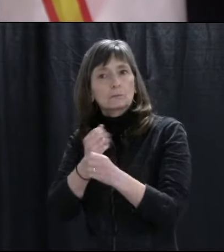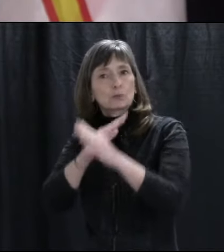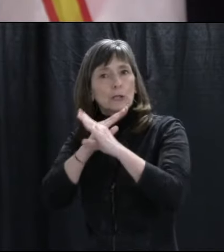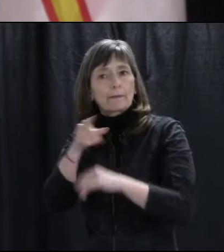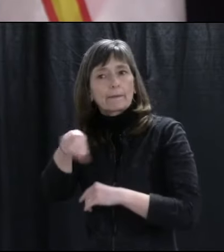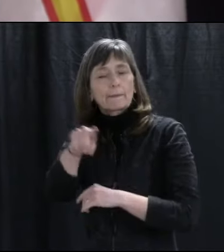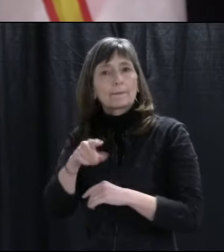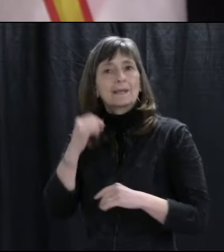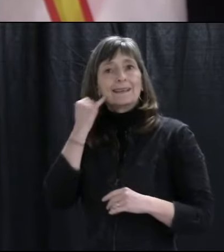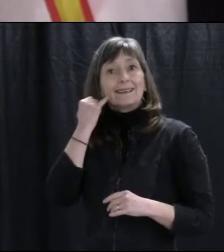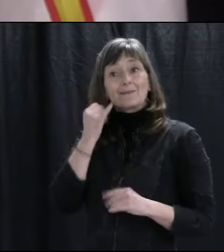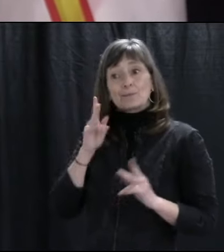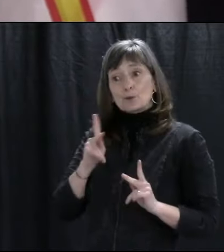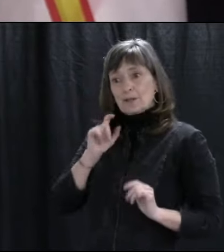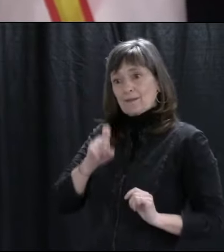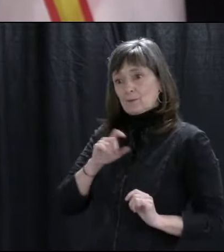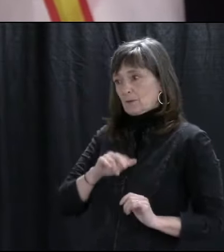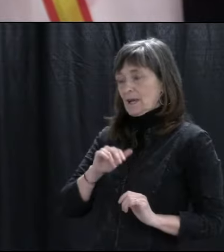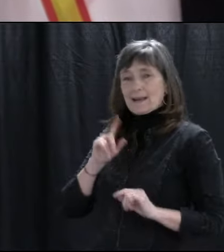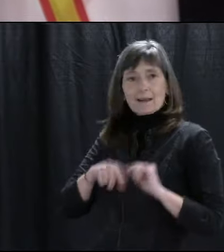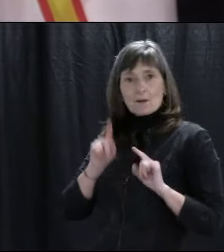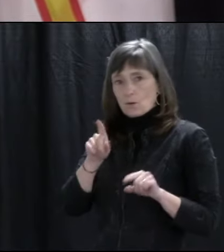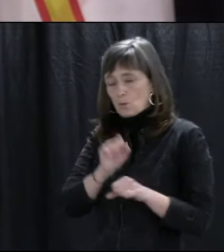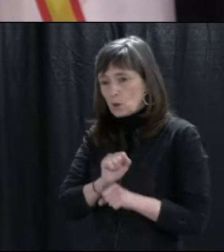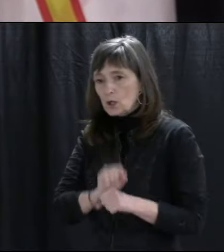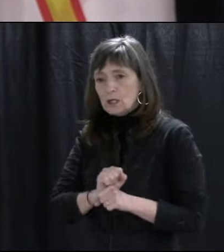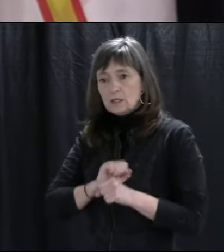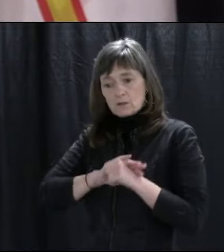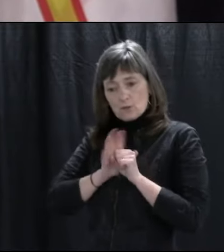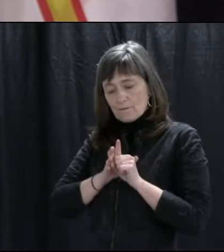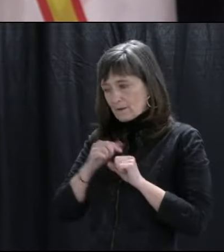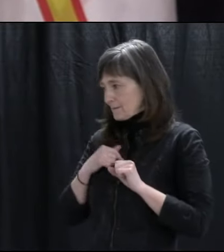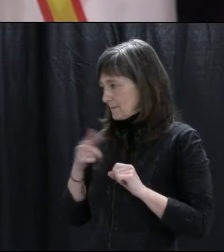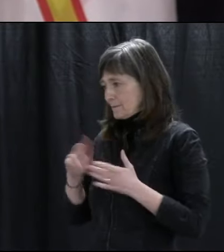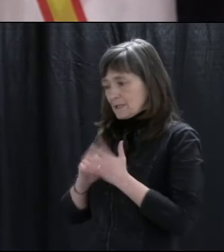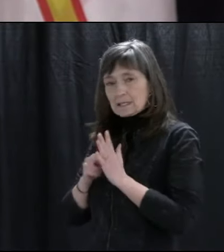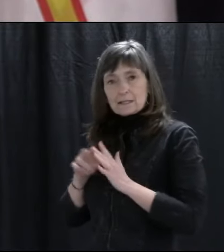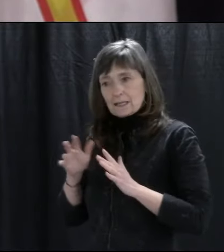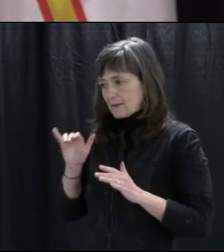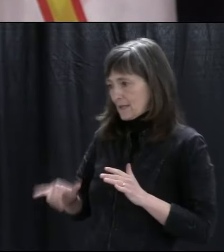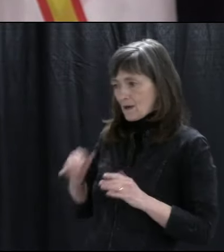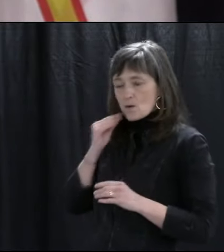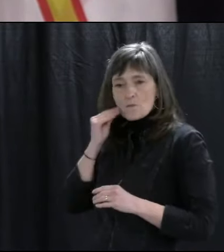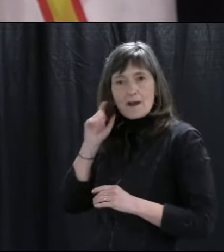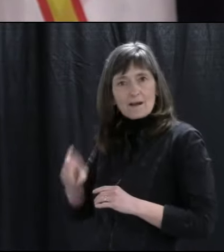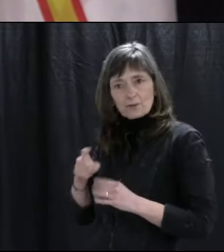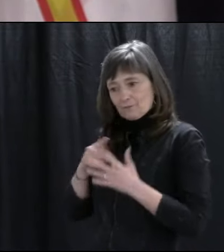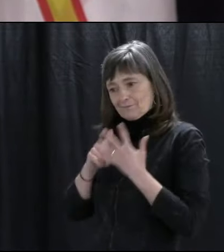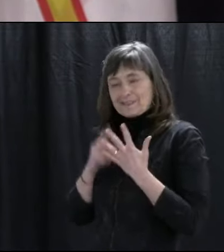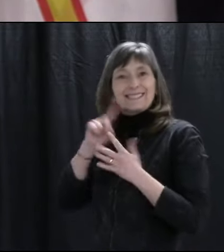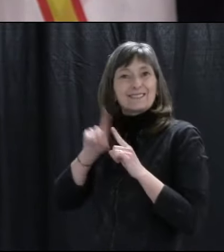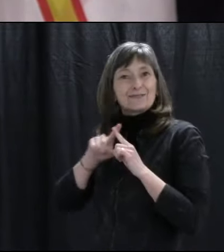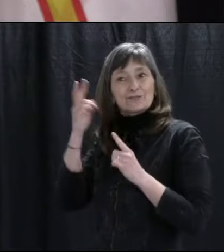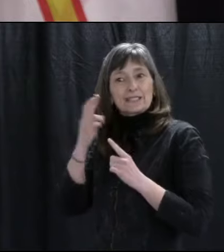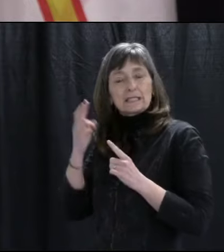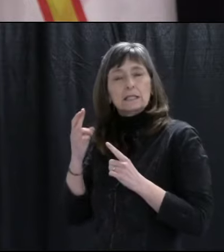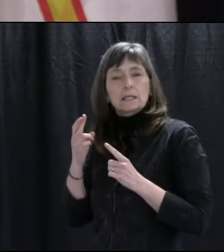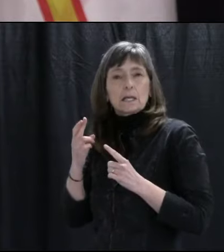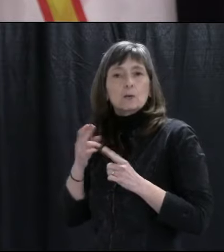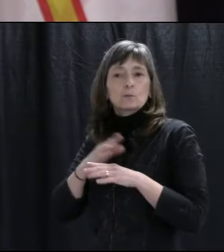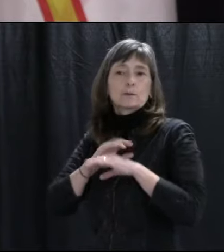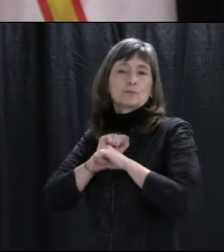of decisions that they have to make related to COVID-19. We are also looking at protection for tenants of rental